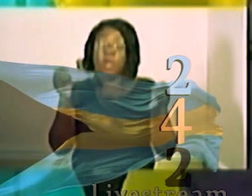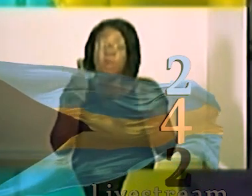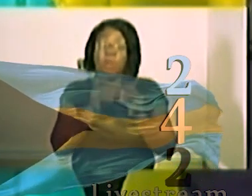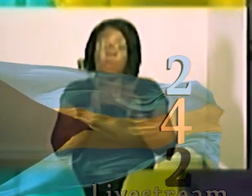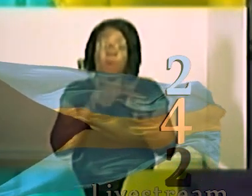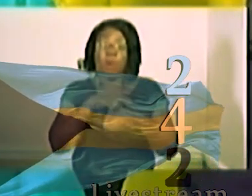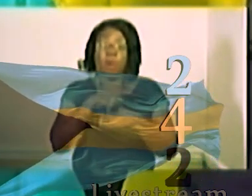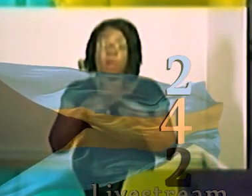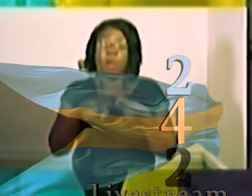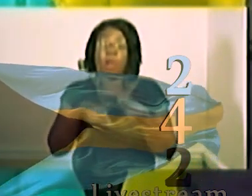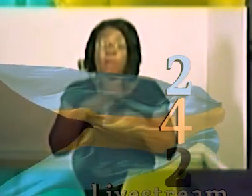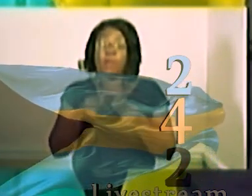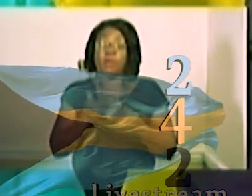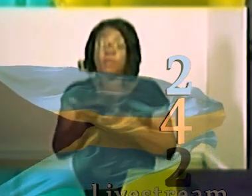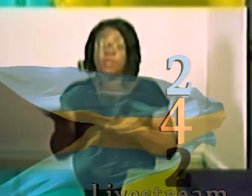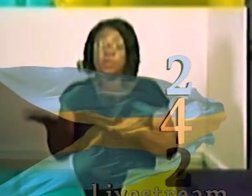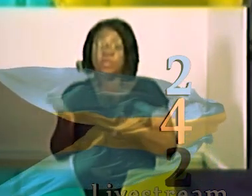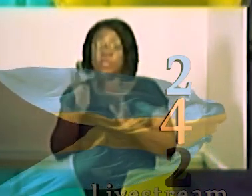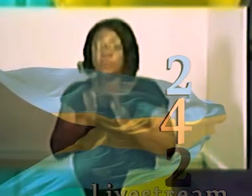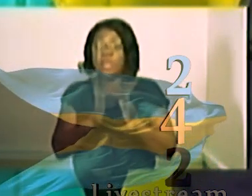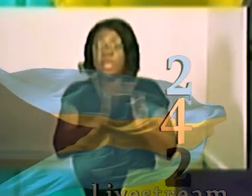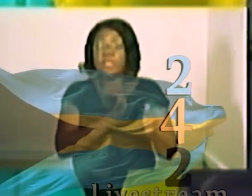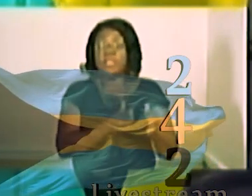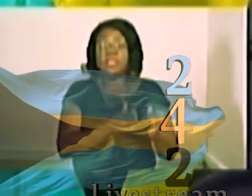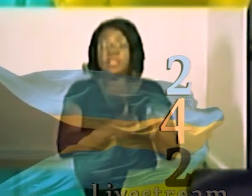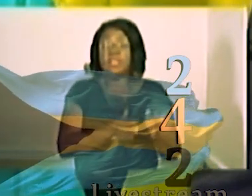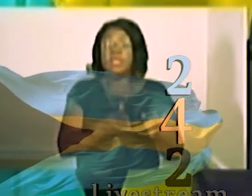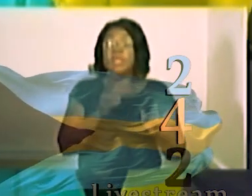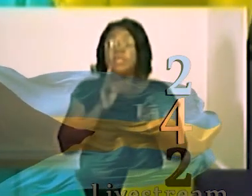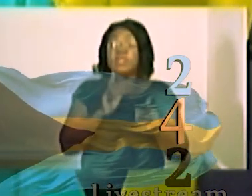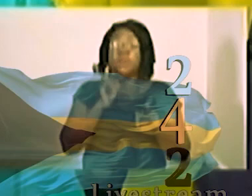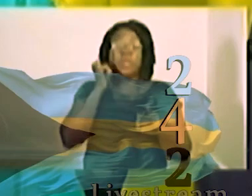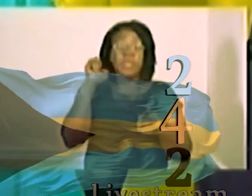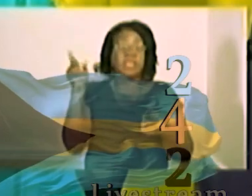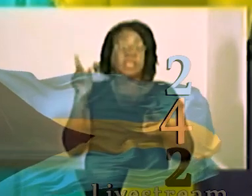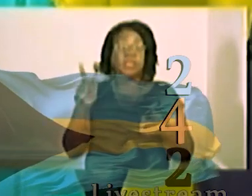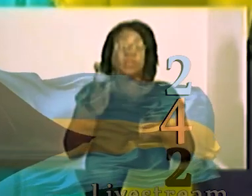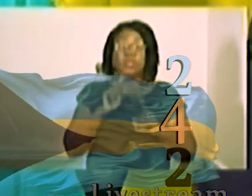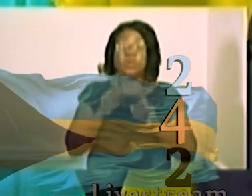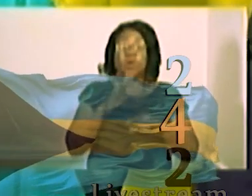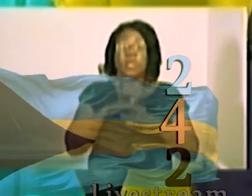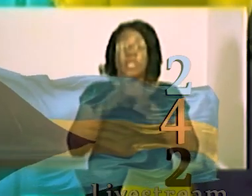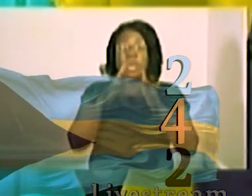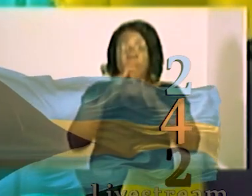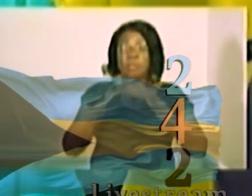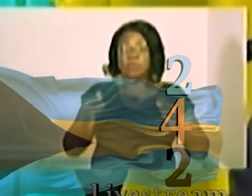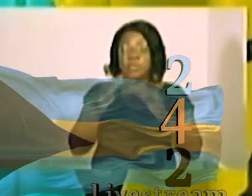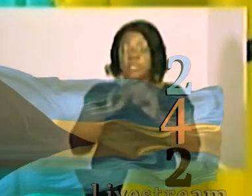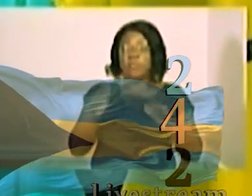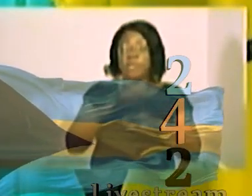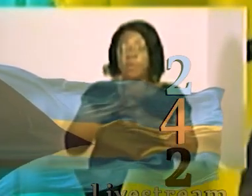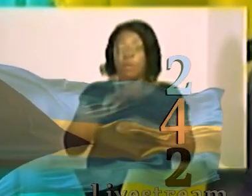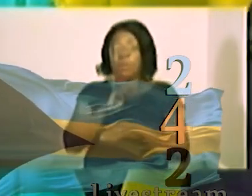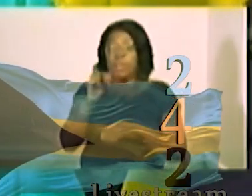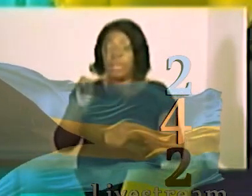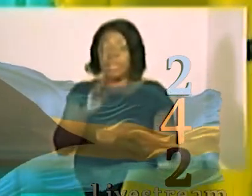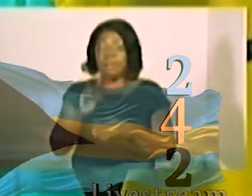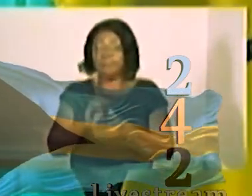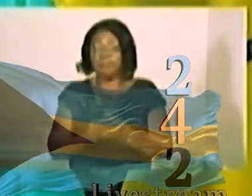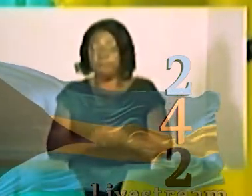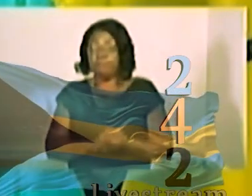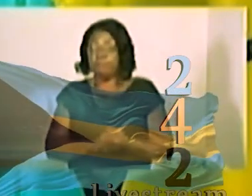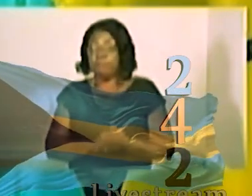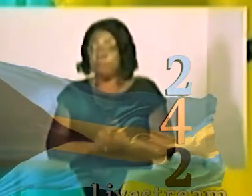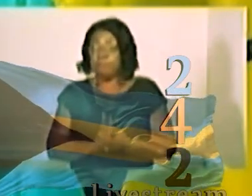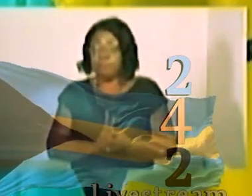would I want to preempt myself what I'd be discussing at that particular time. Is there any other question? Thank you kindly. I did